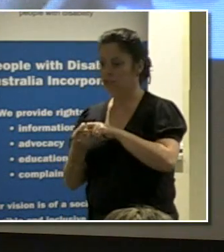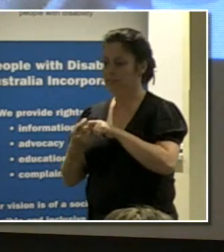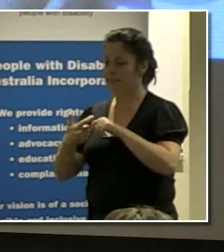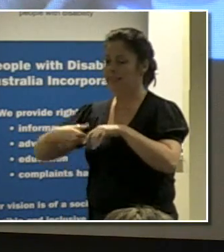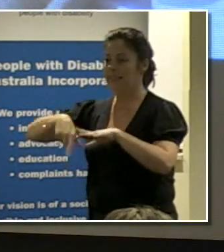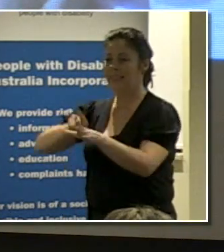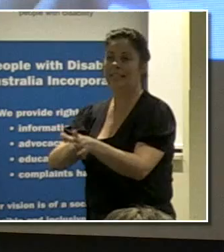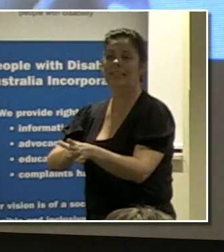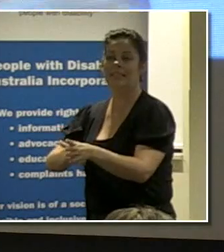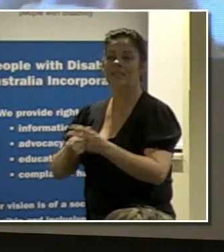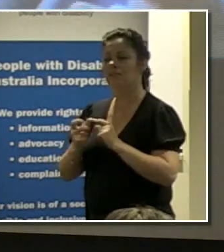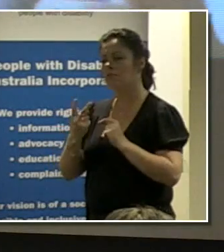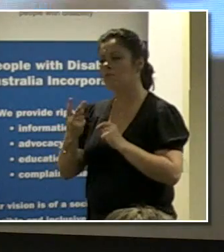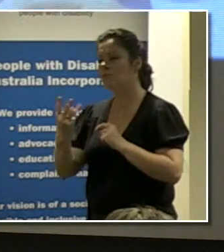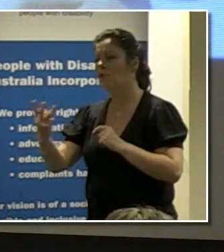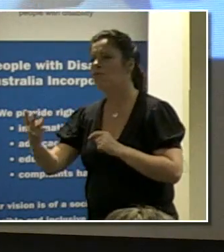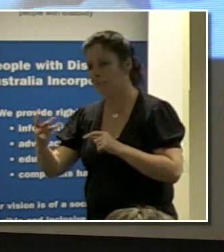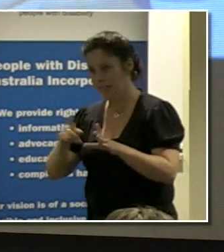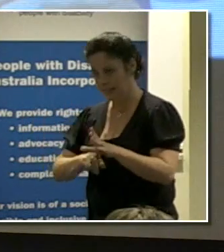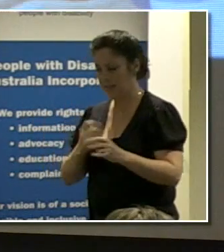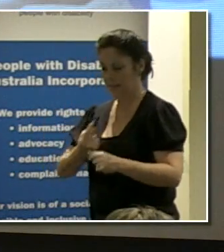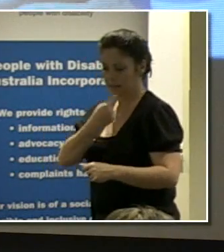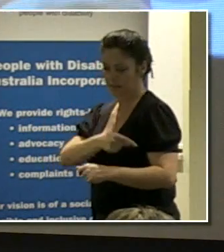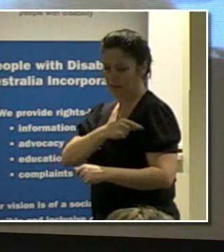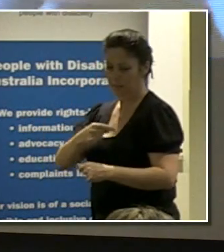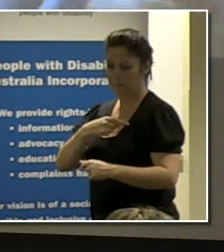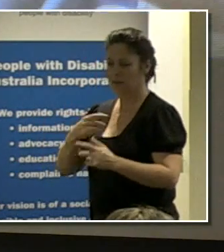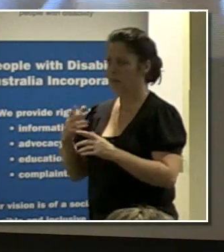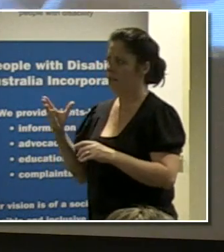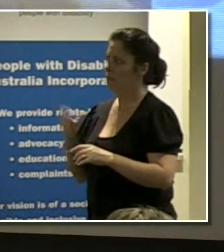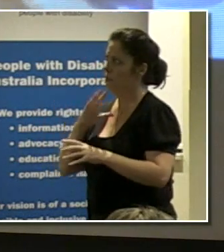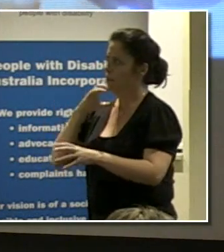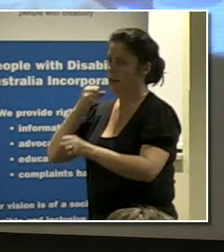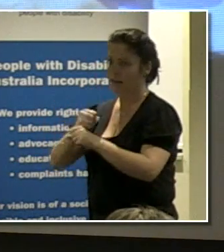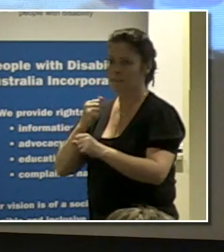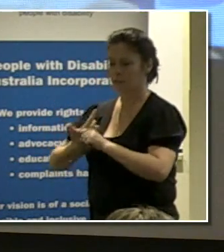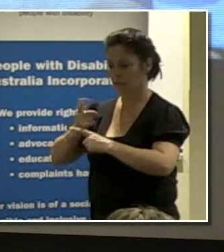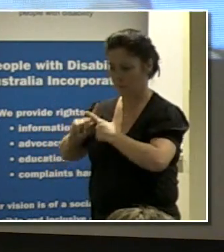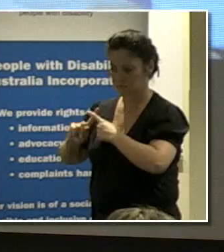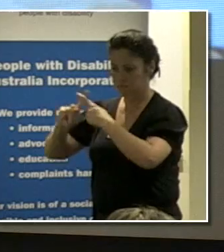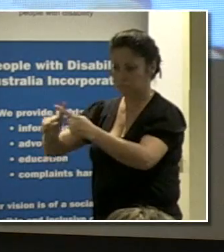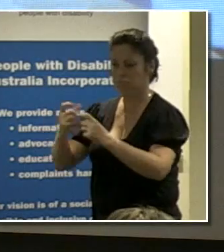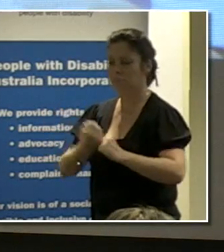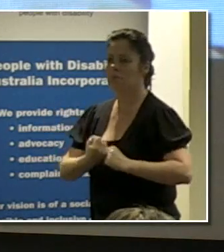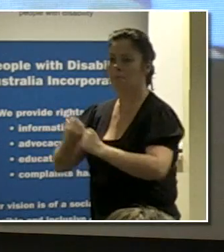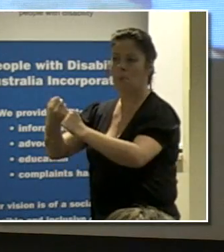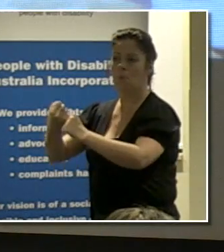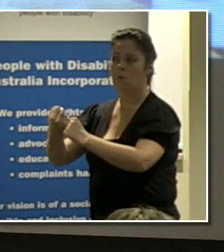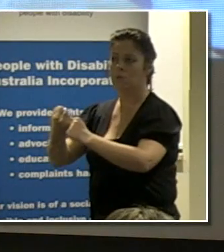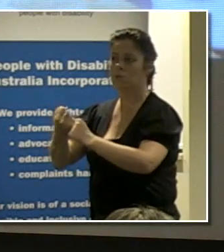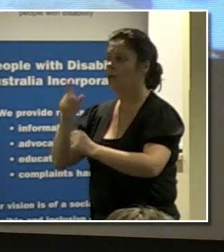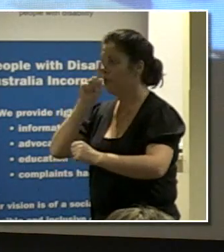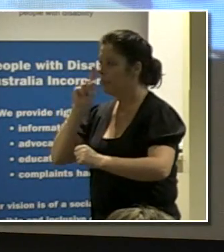of transition, there is a commitment from the government for continuity of support. So if people age